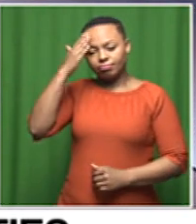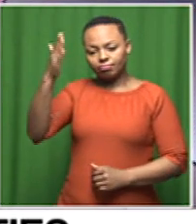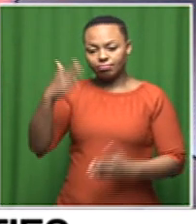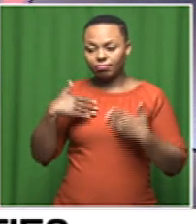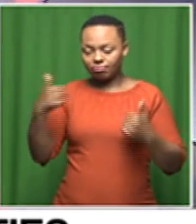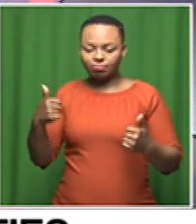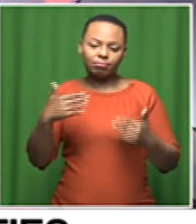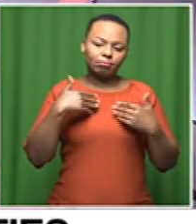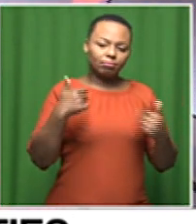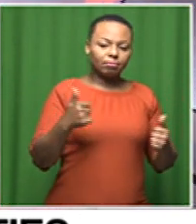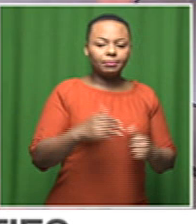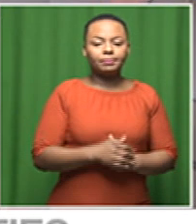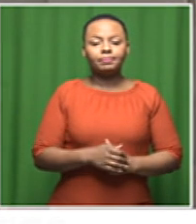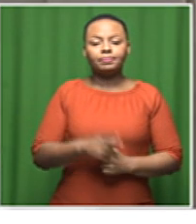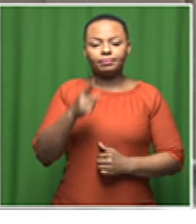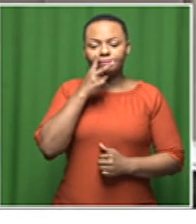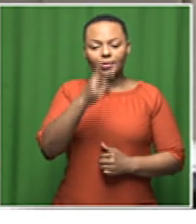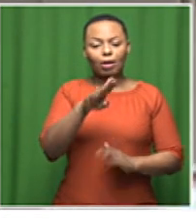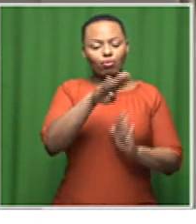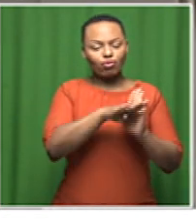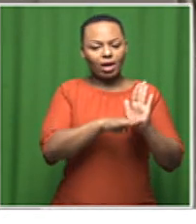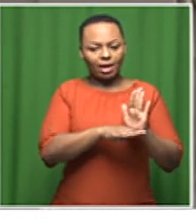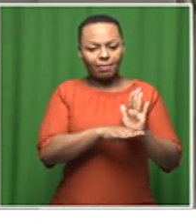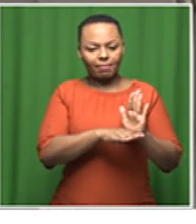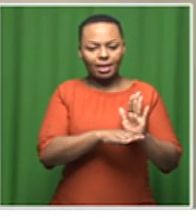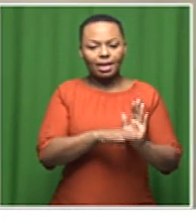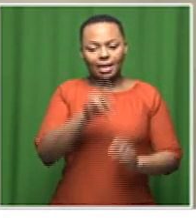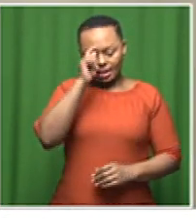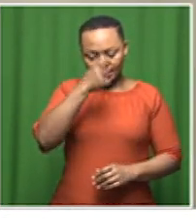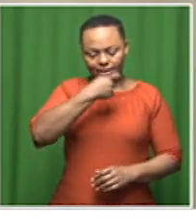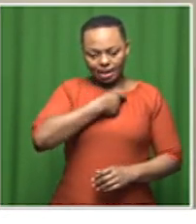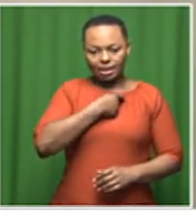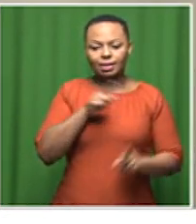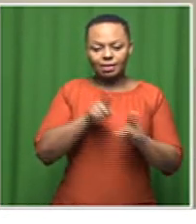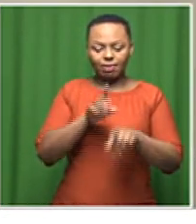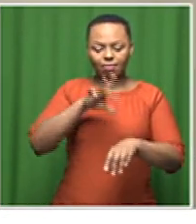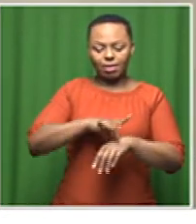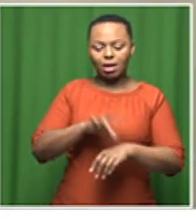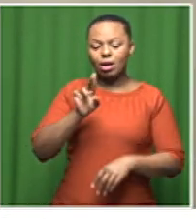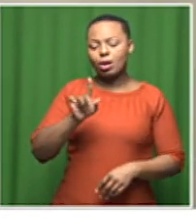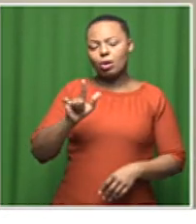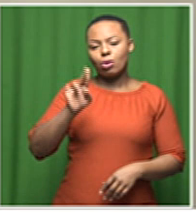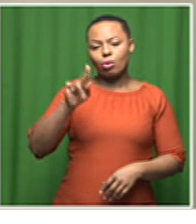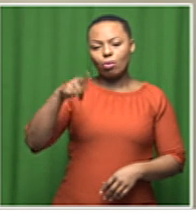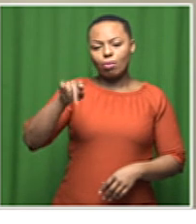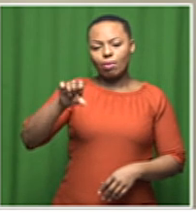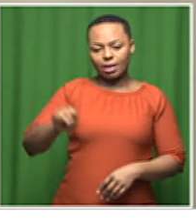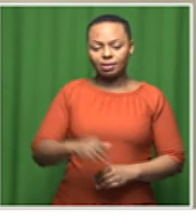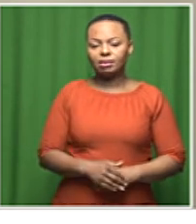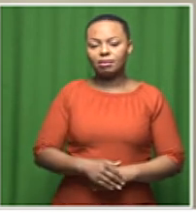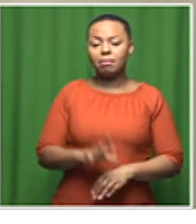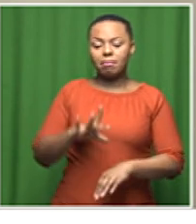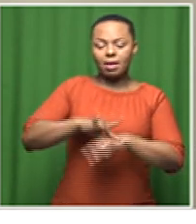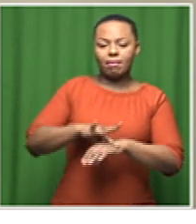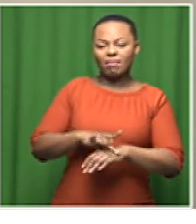thanks. I'm actually looking at your program, and my son got lupus. He was diagnosed a few years ago. He